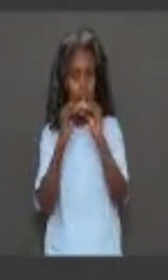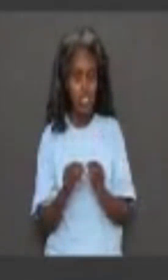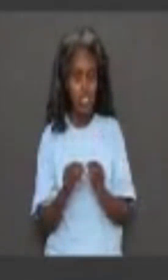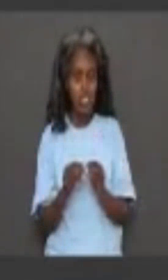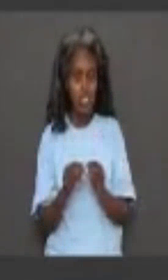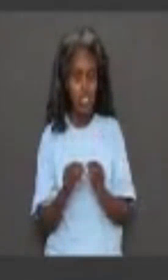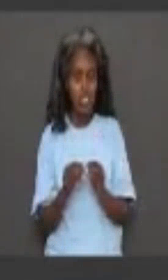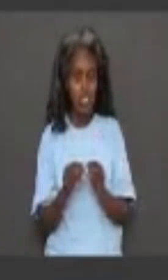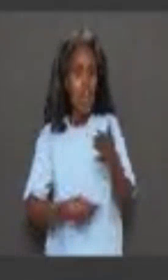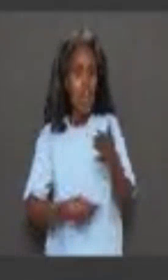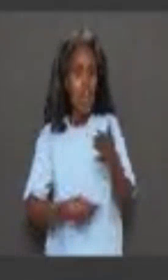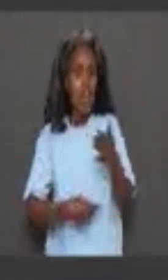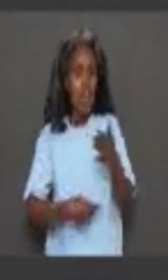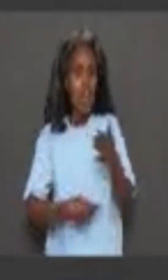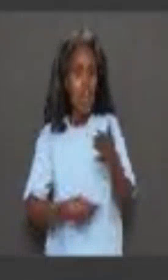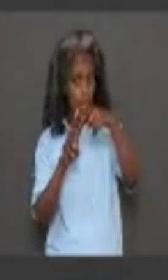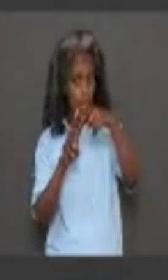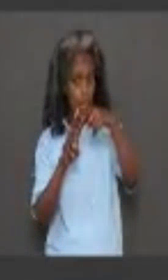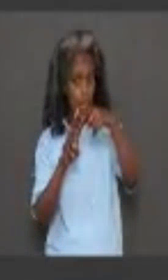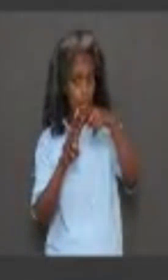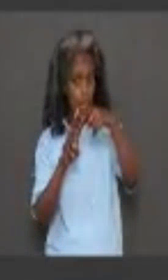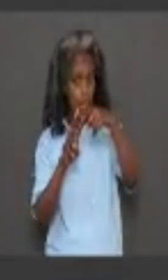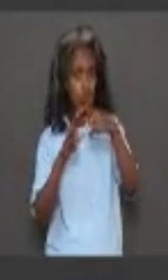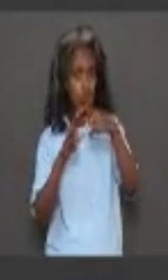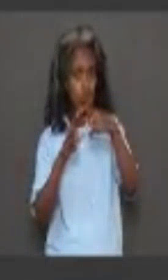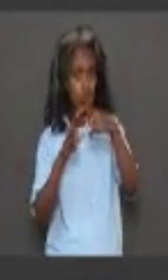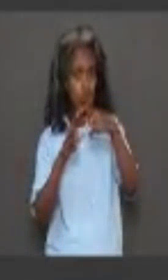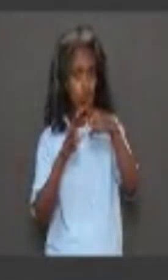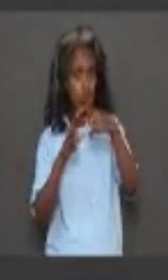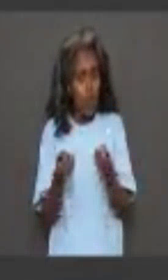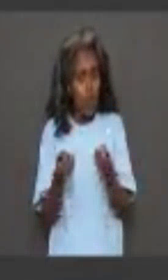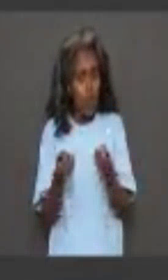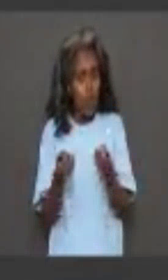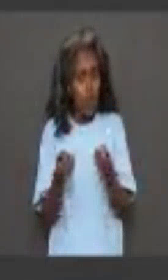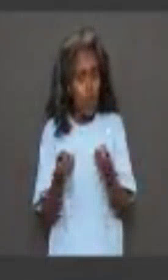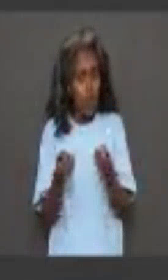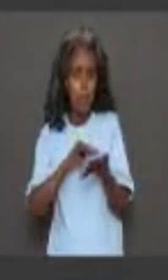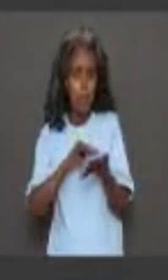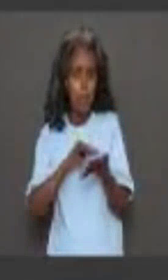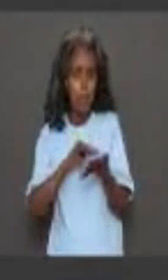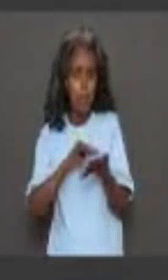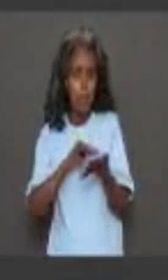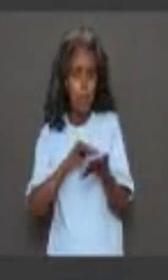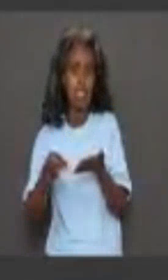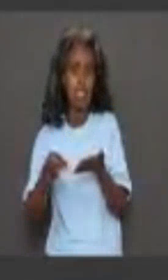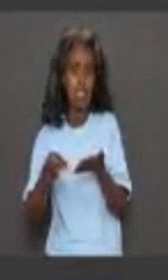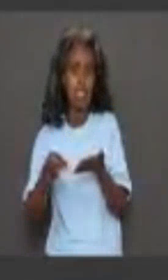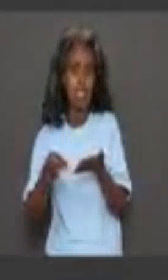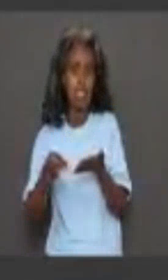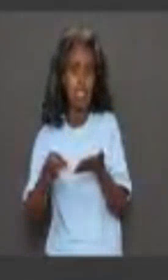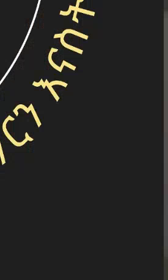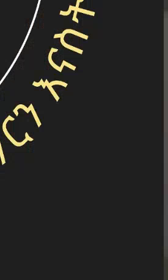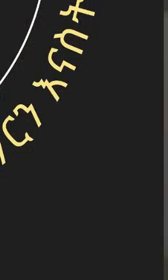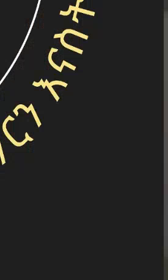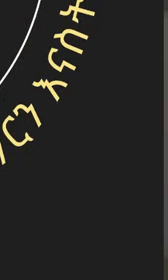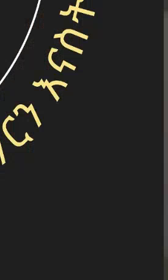of pi to over 1,000,000 decimal places.